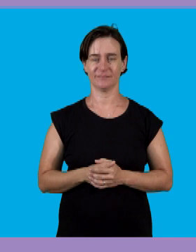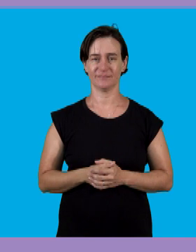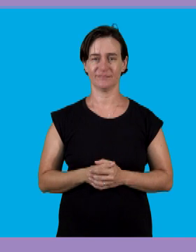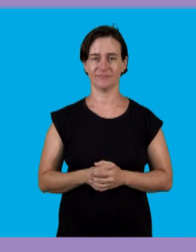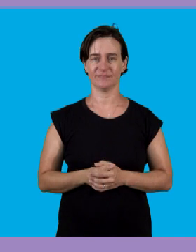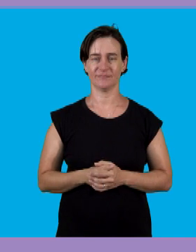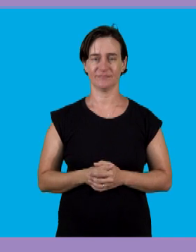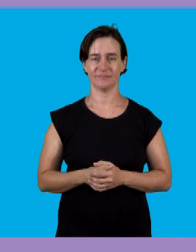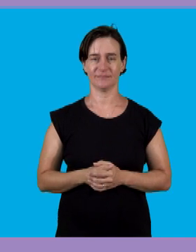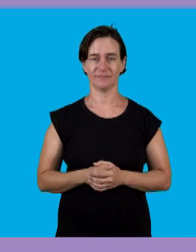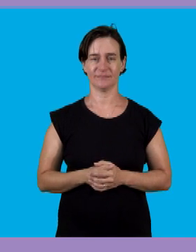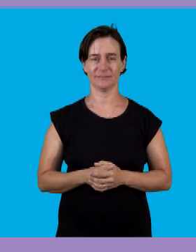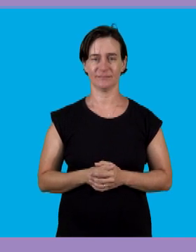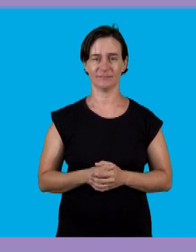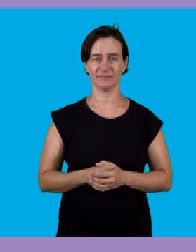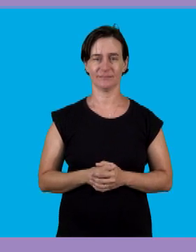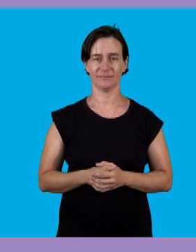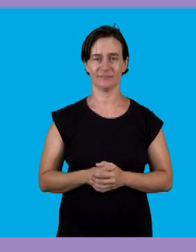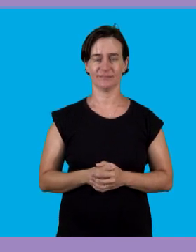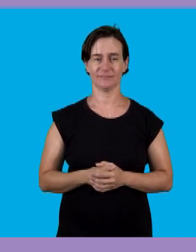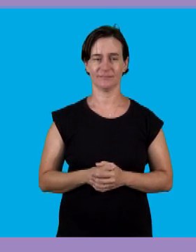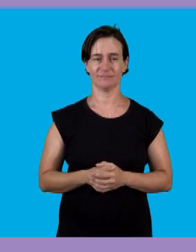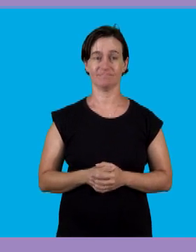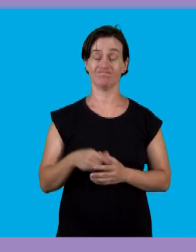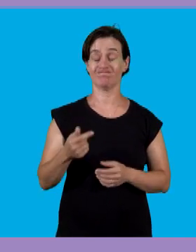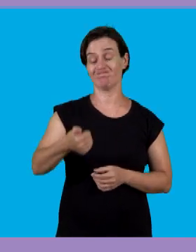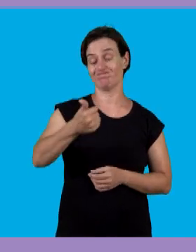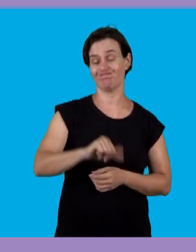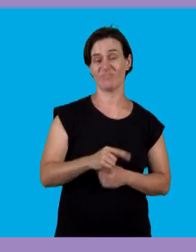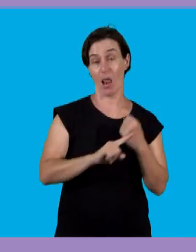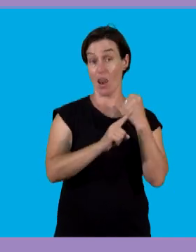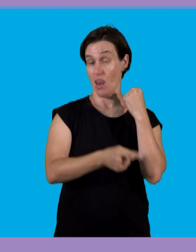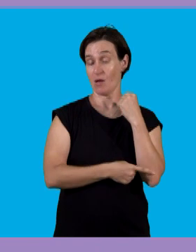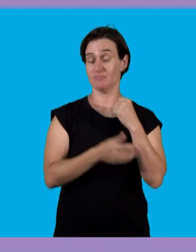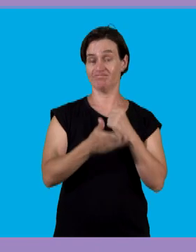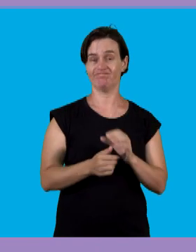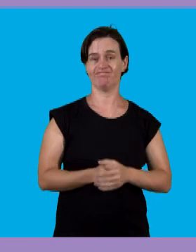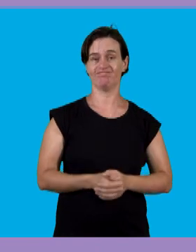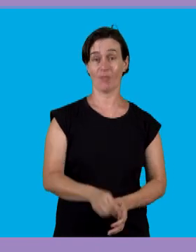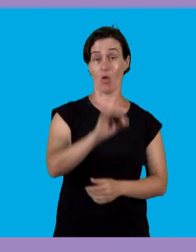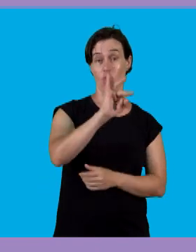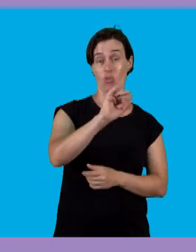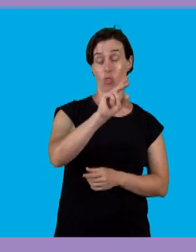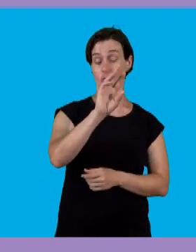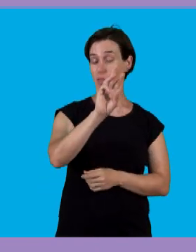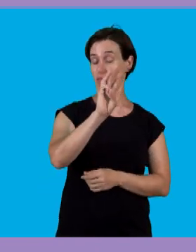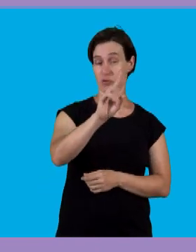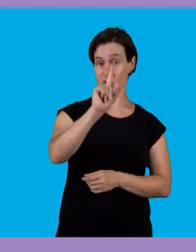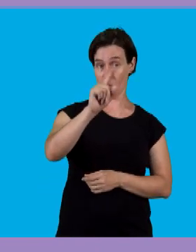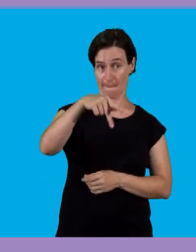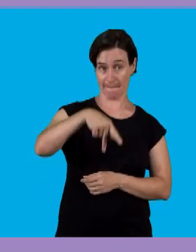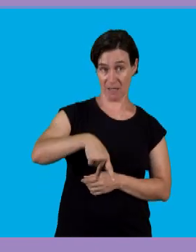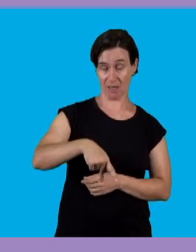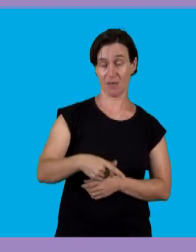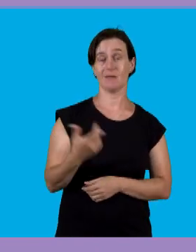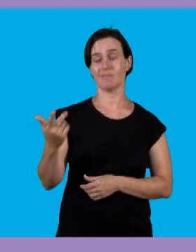a 1 as an exponent. Let's look at the last one there. It says 31p